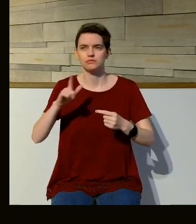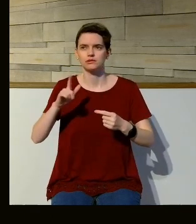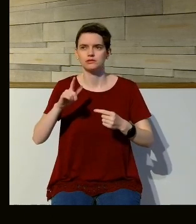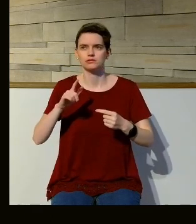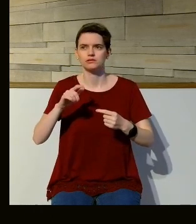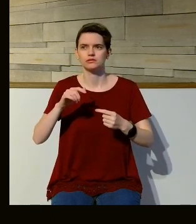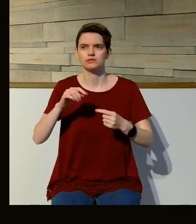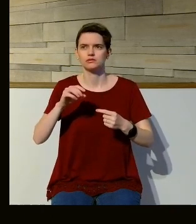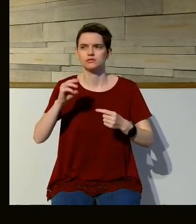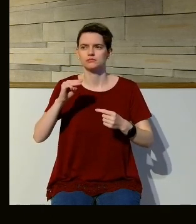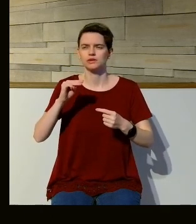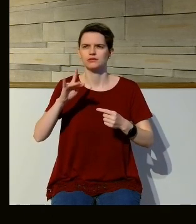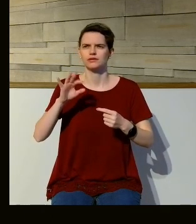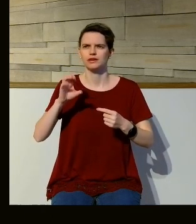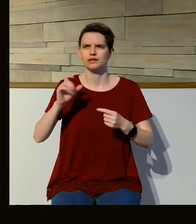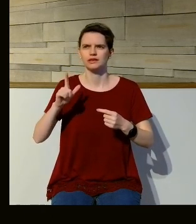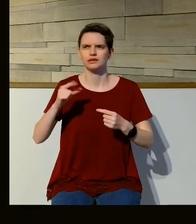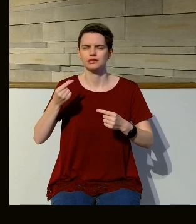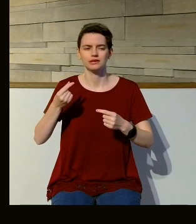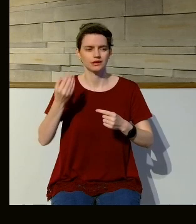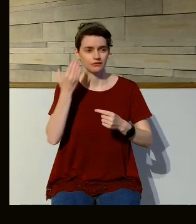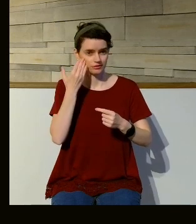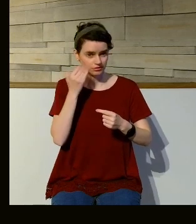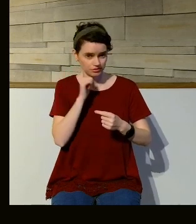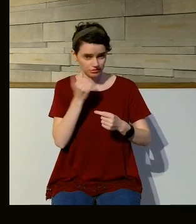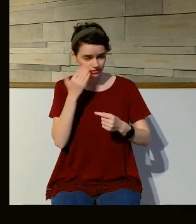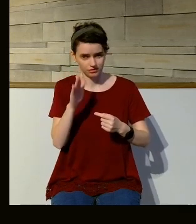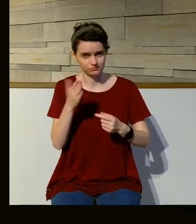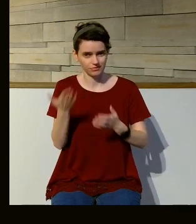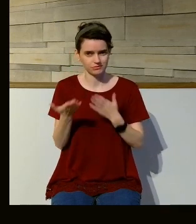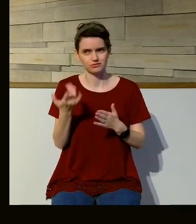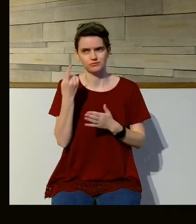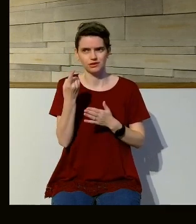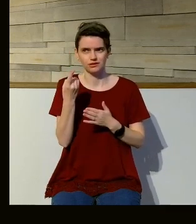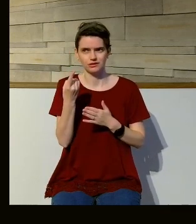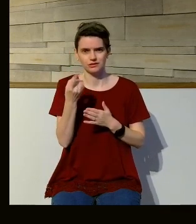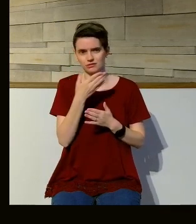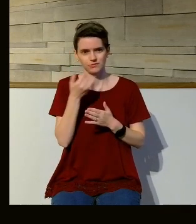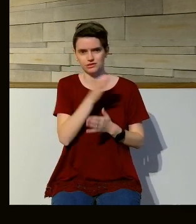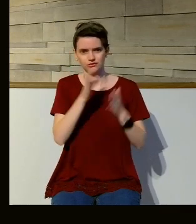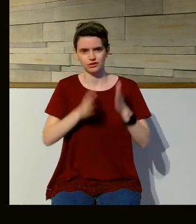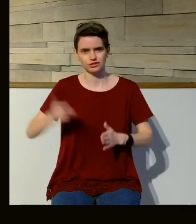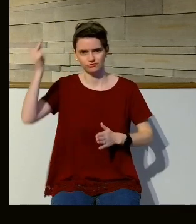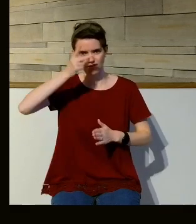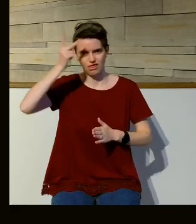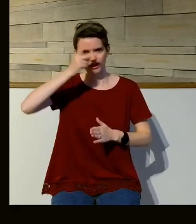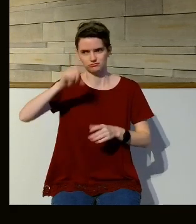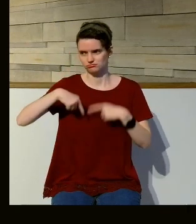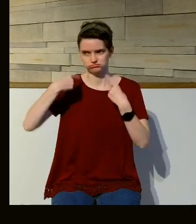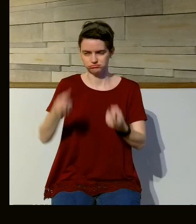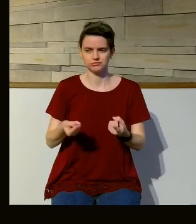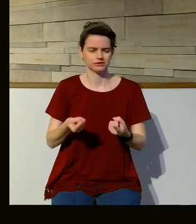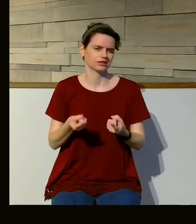this guy is? Willem Lane Craig. If you don't, it's no big deal. He's probably just, you know, one of the greatest living Christian philosophers and apologists today. Other than